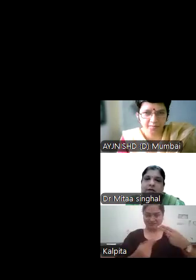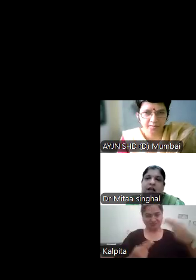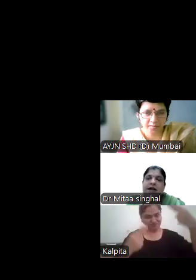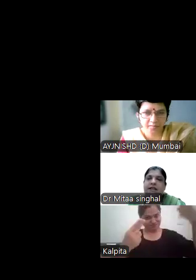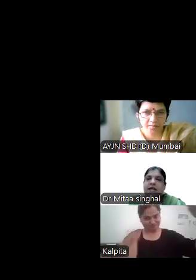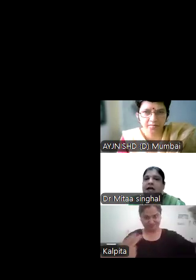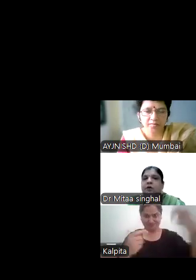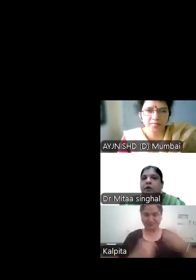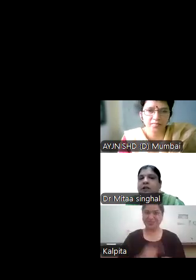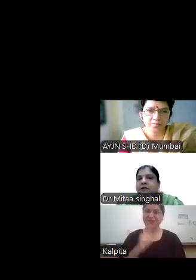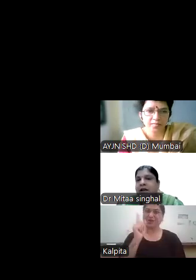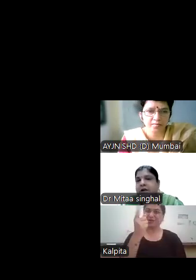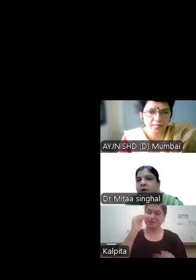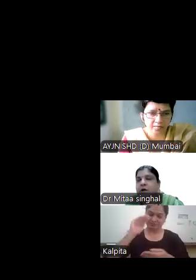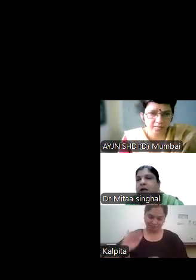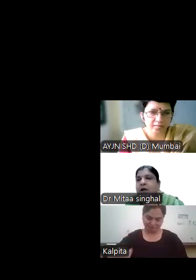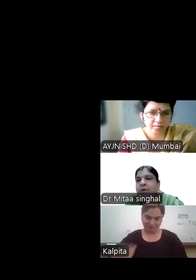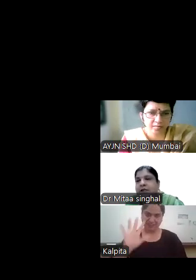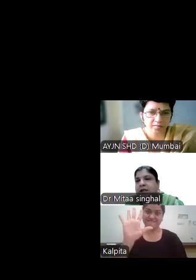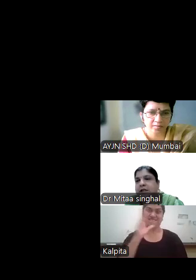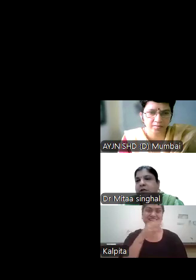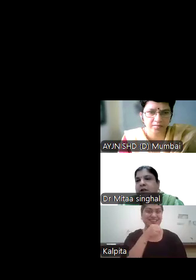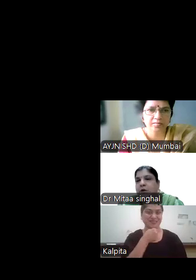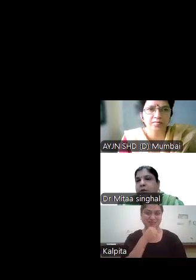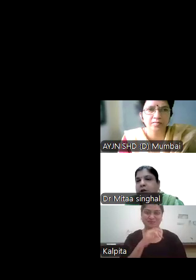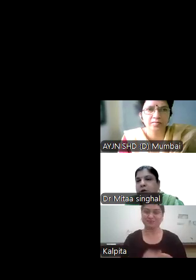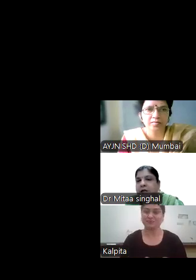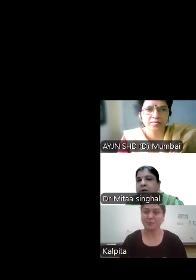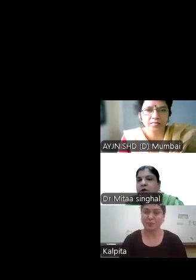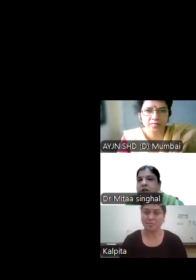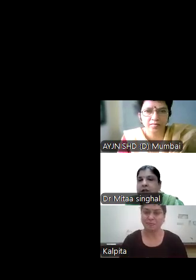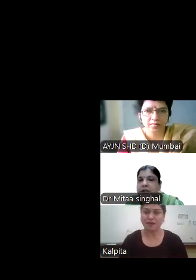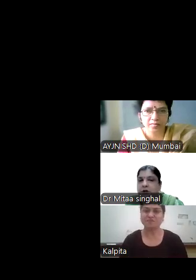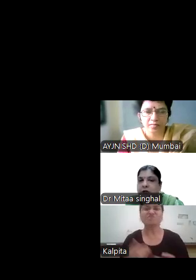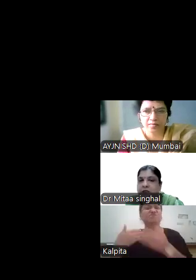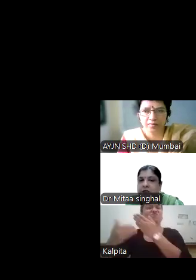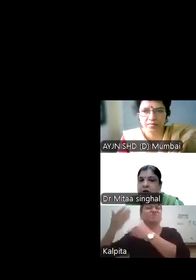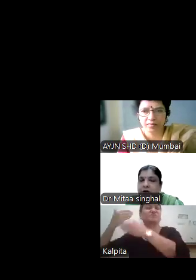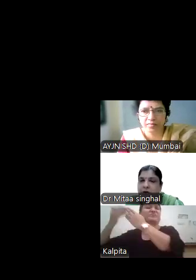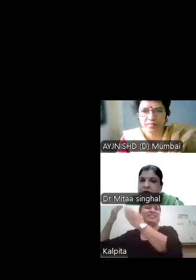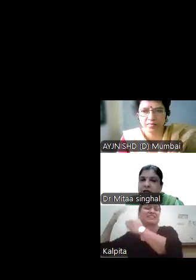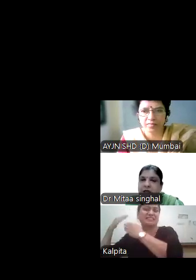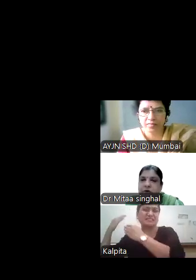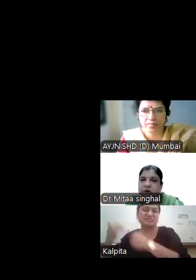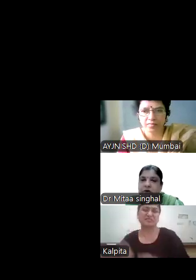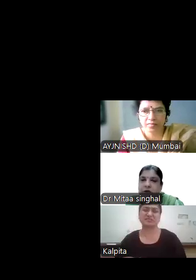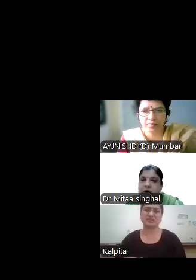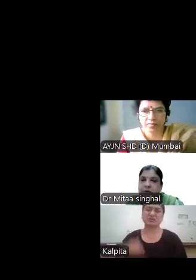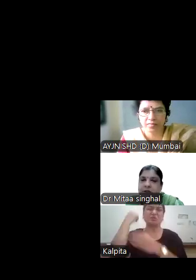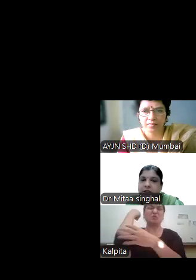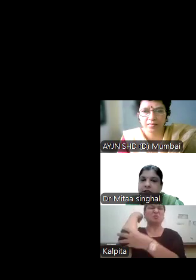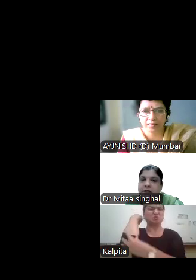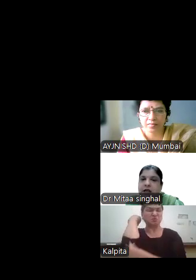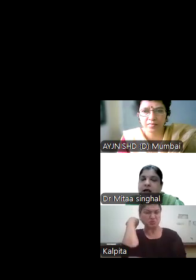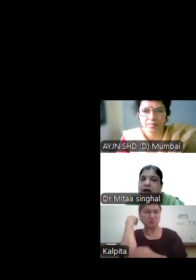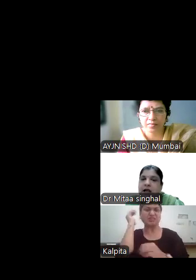We had a child who was 5-year-old who presented with low birth weight, postnatal jaundice, from a very low